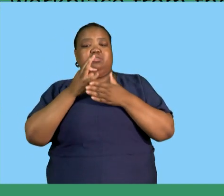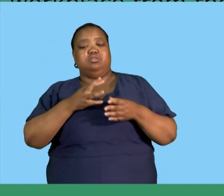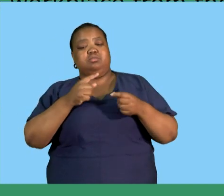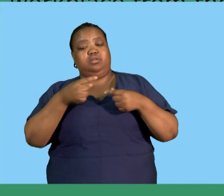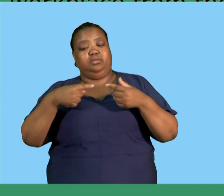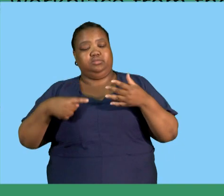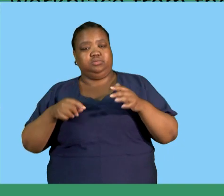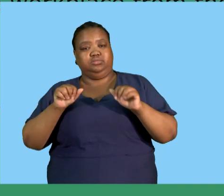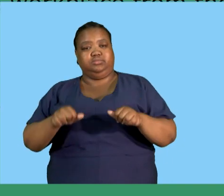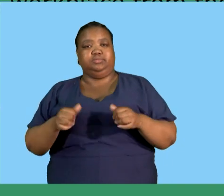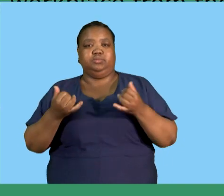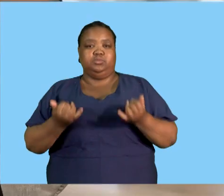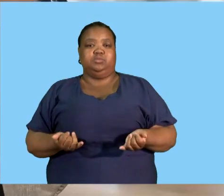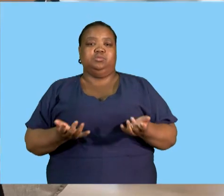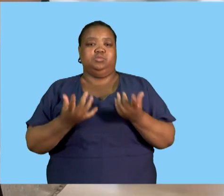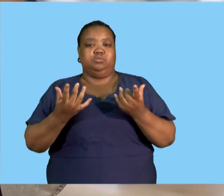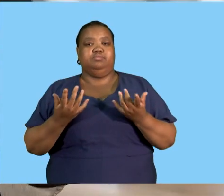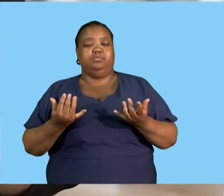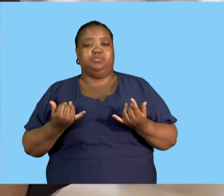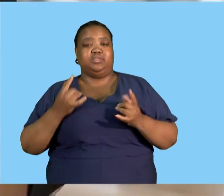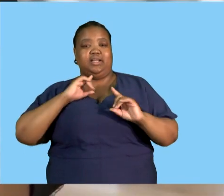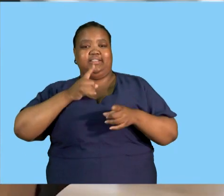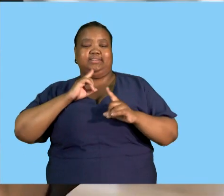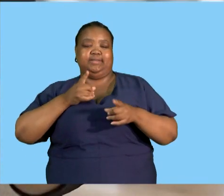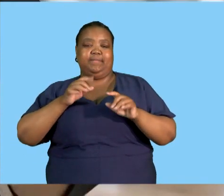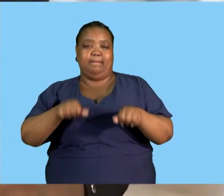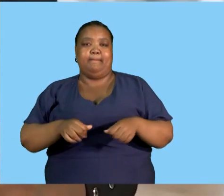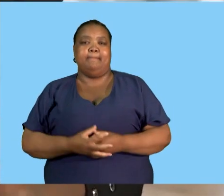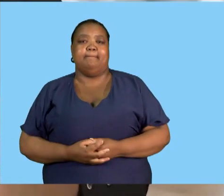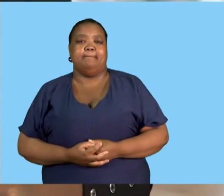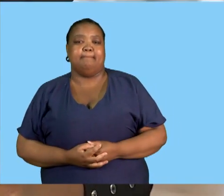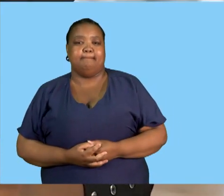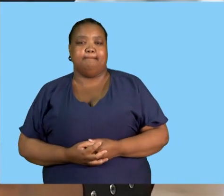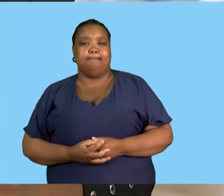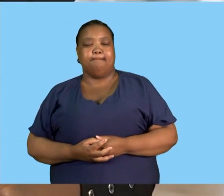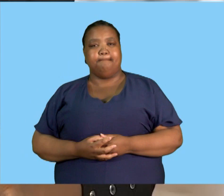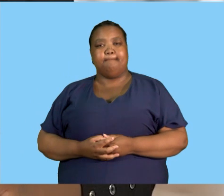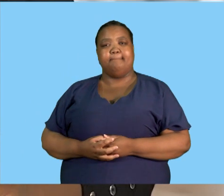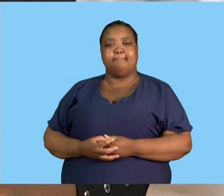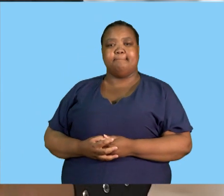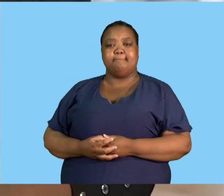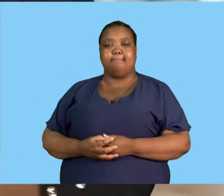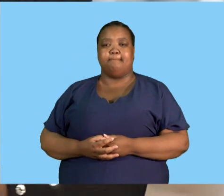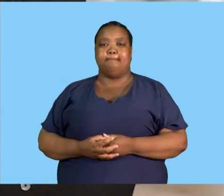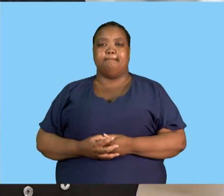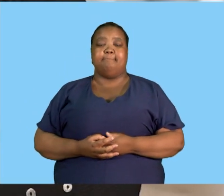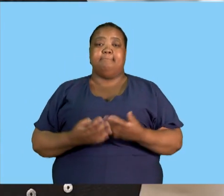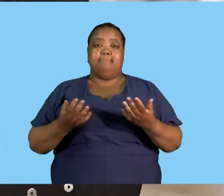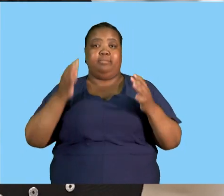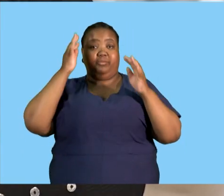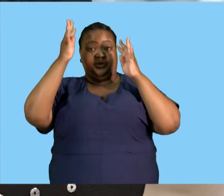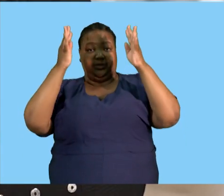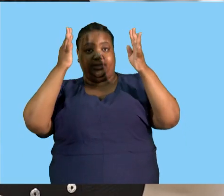ways. All right. Let's now get down to business. Right, let's answer the question. Elaborate on the meaning